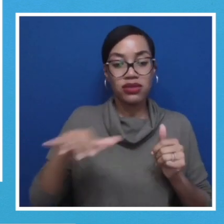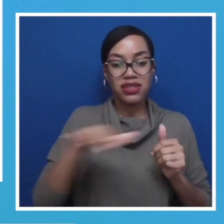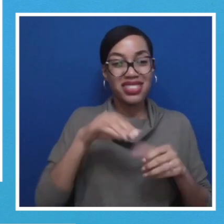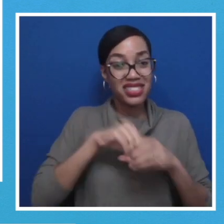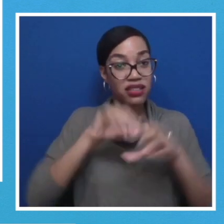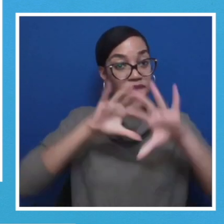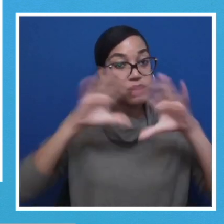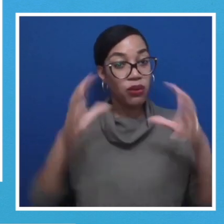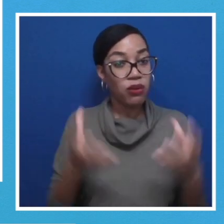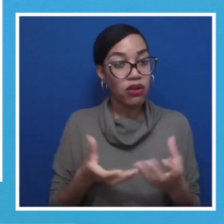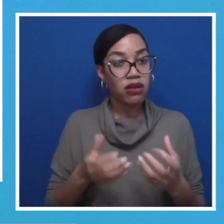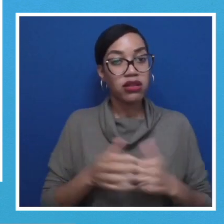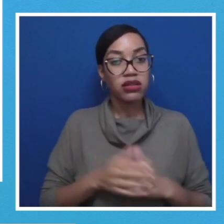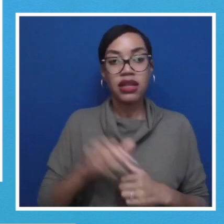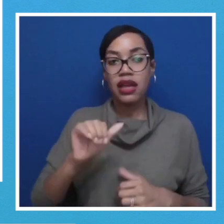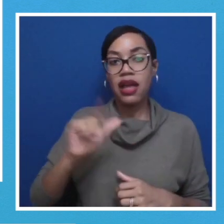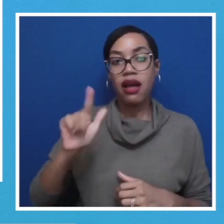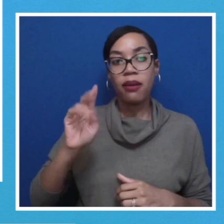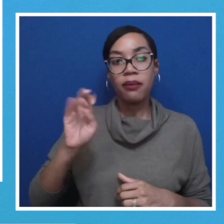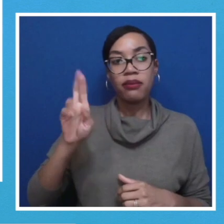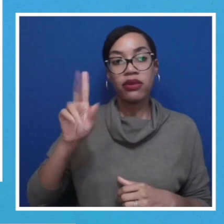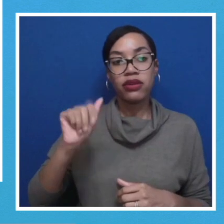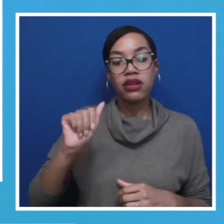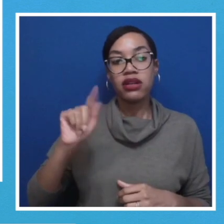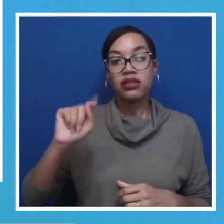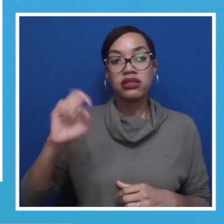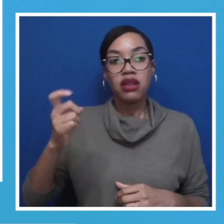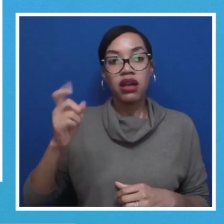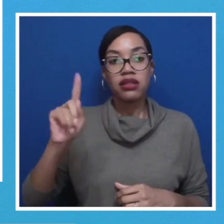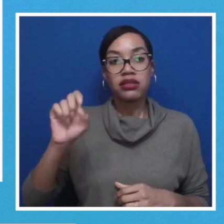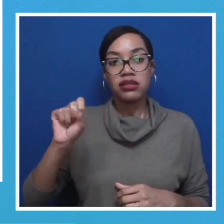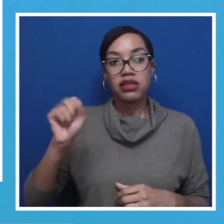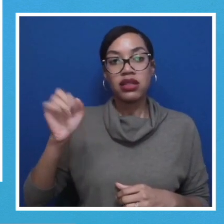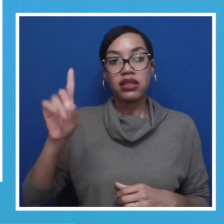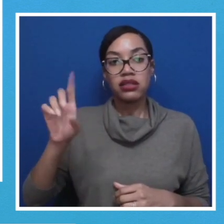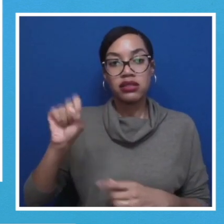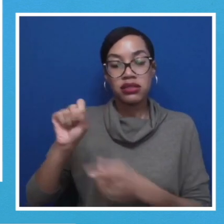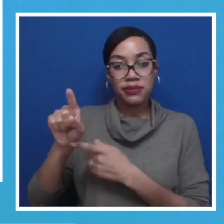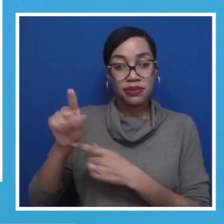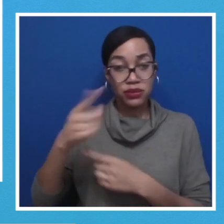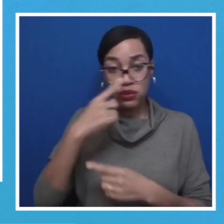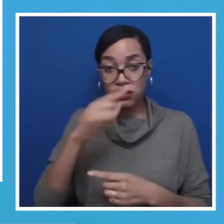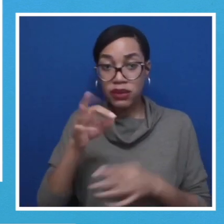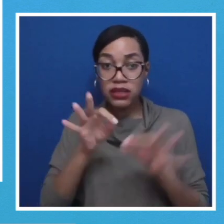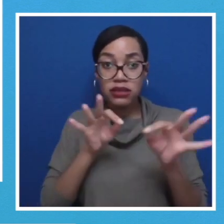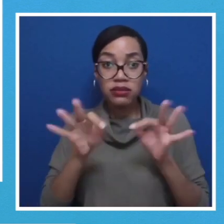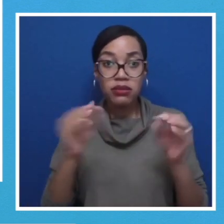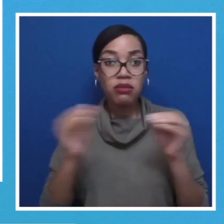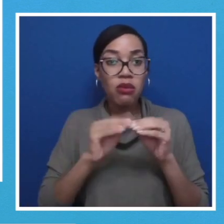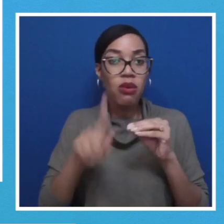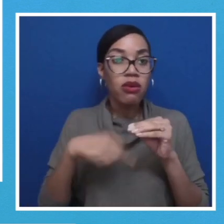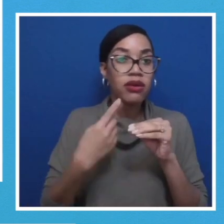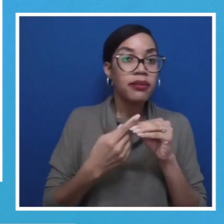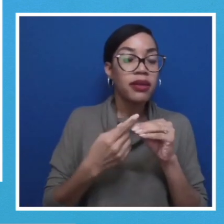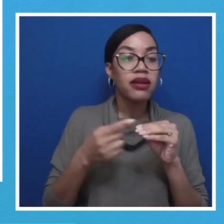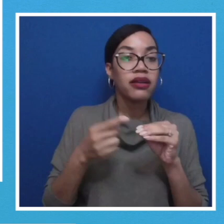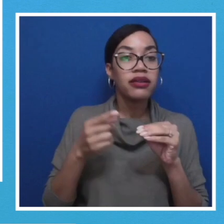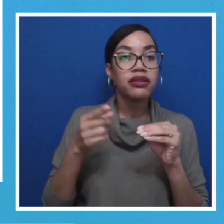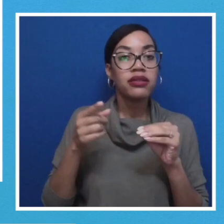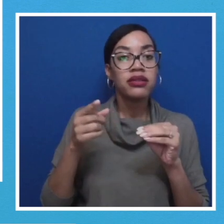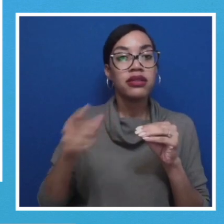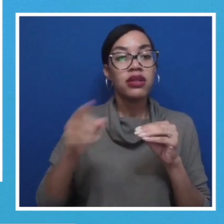sands. Melina, can you tell us more about the No More Dirty Banks campaign? I saw as we were gathered in the green room before, there